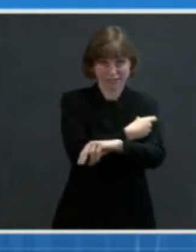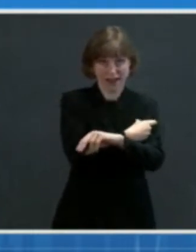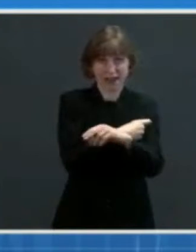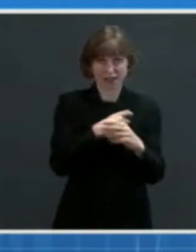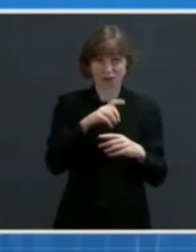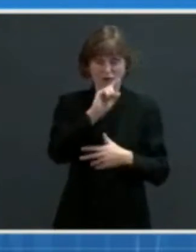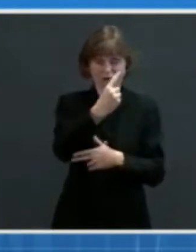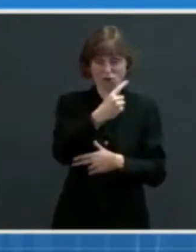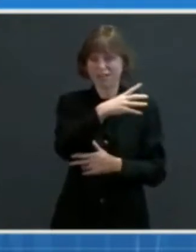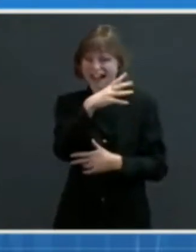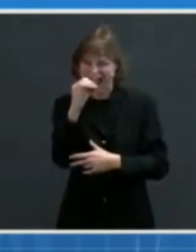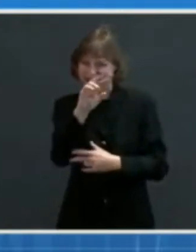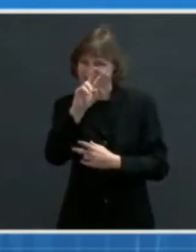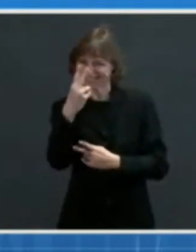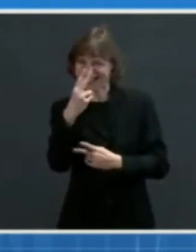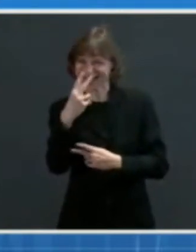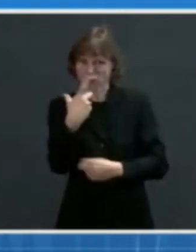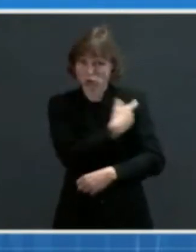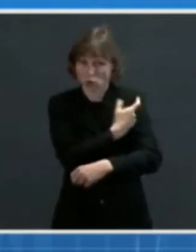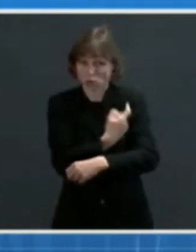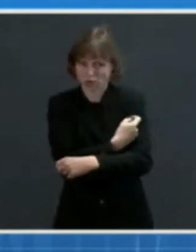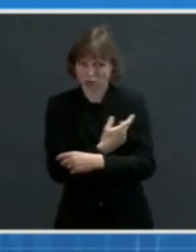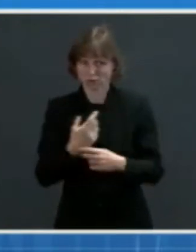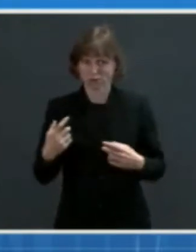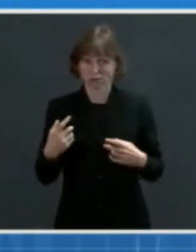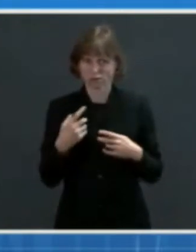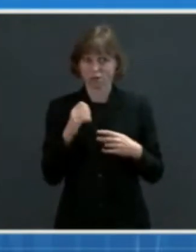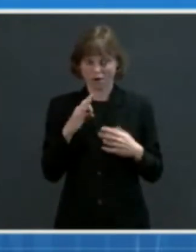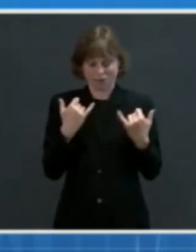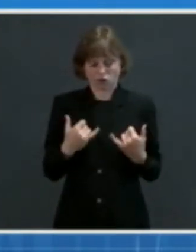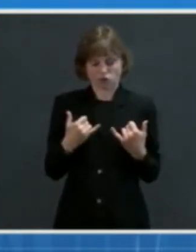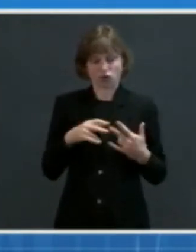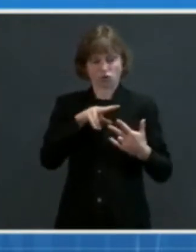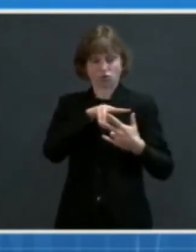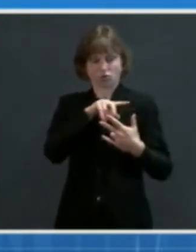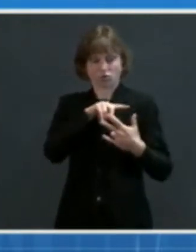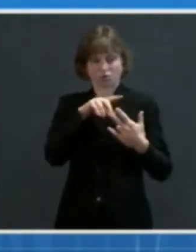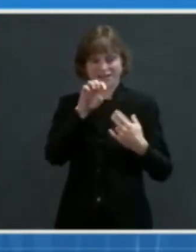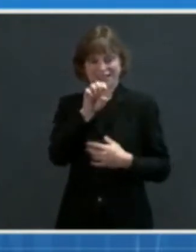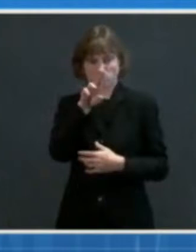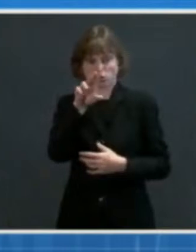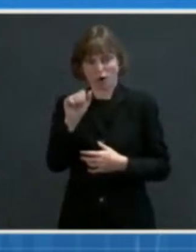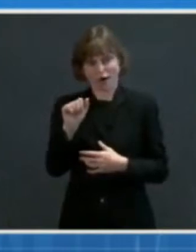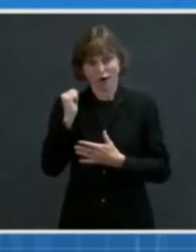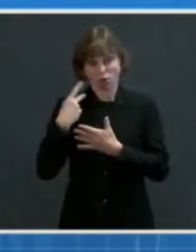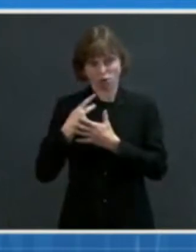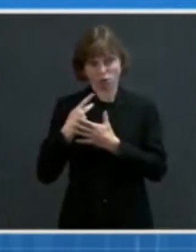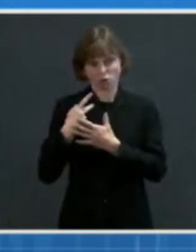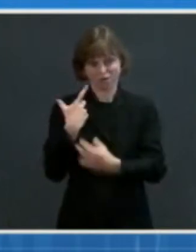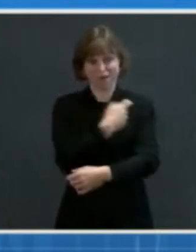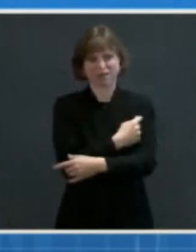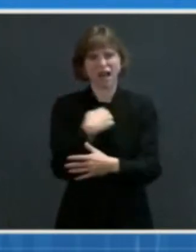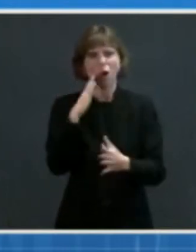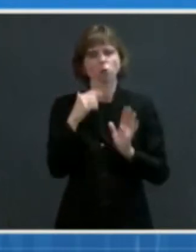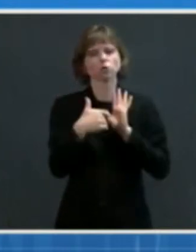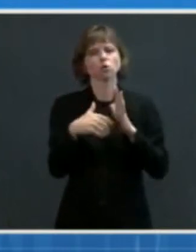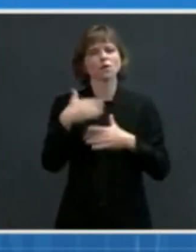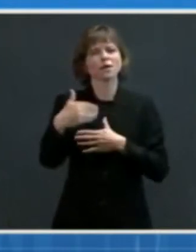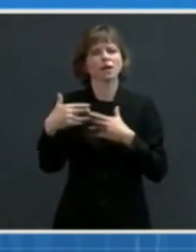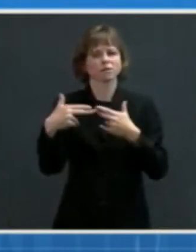first and second doses of current EUA-approved vaccines. I can show you on the next